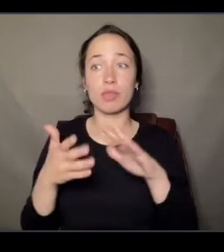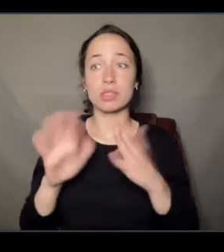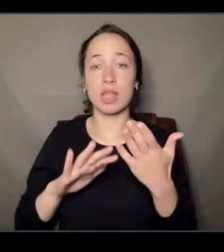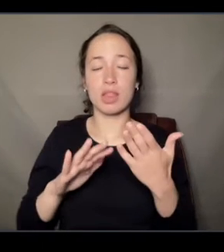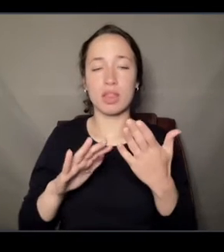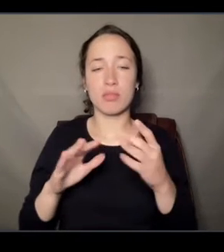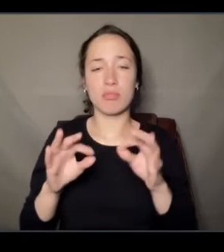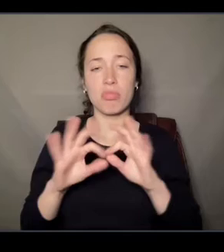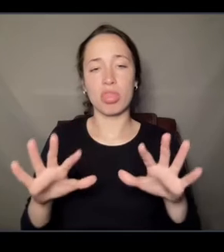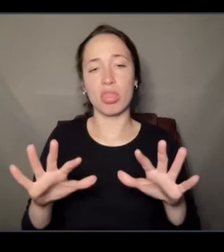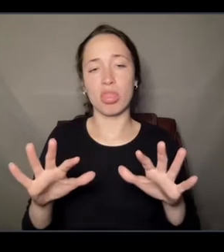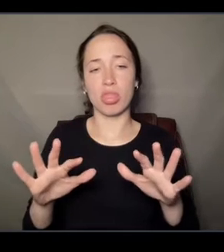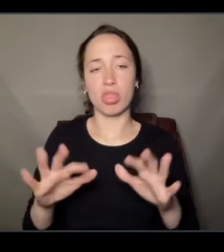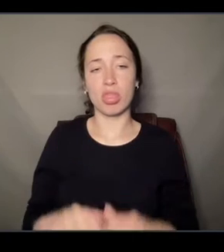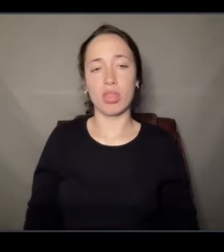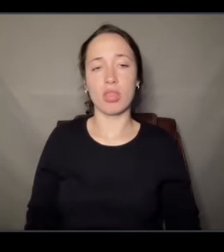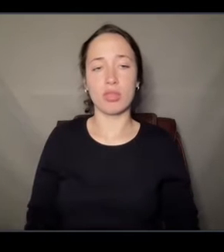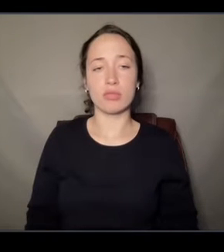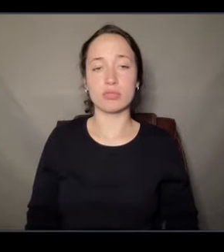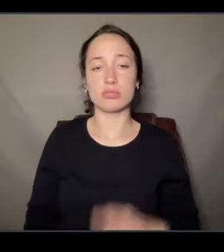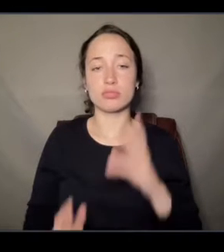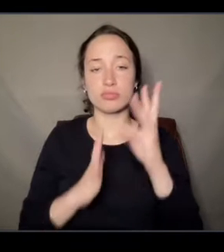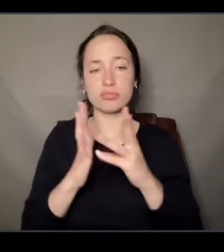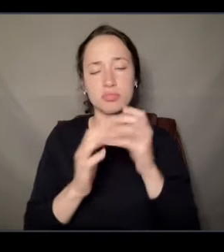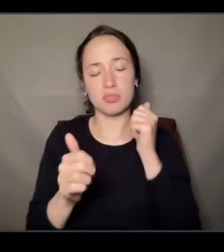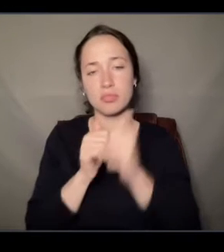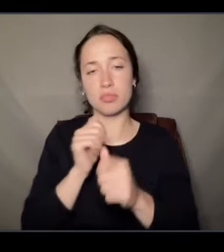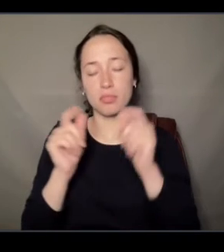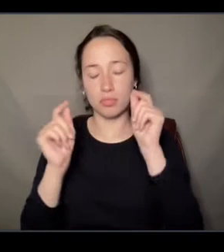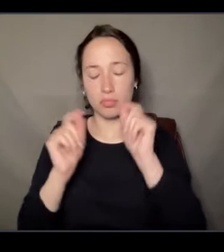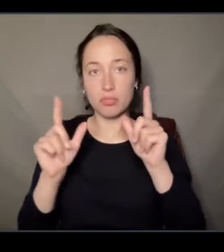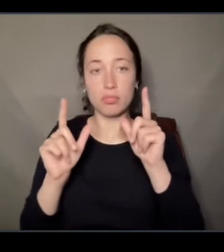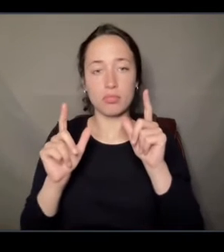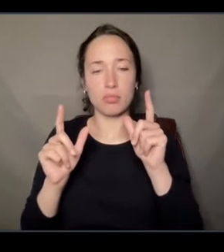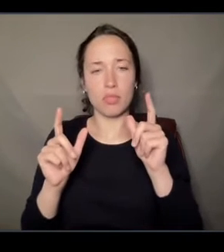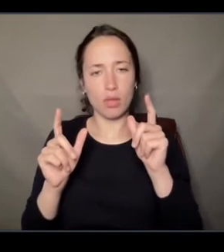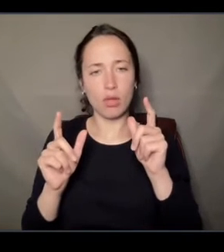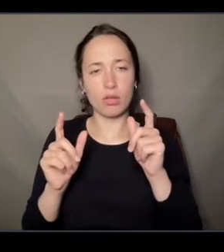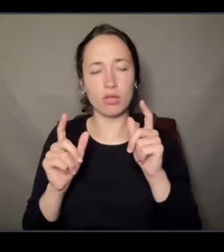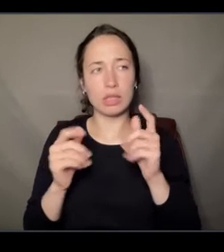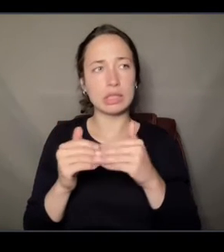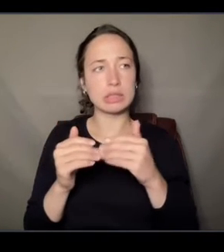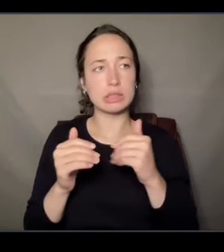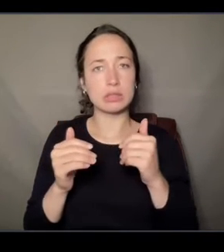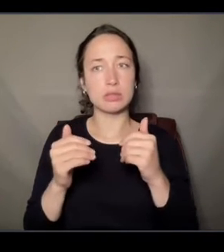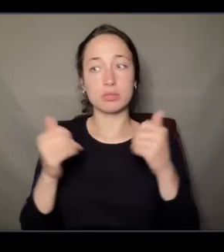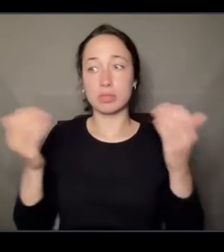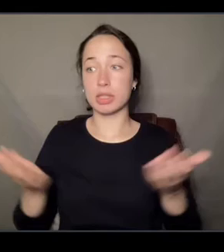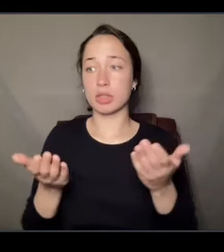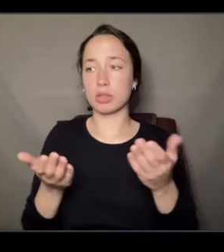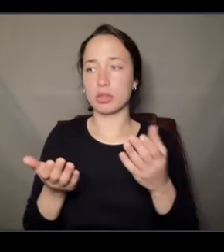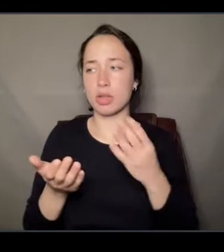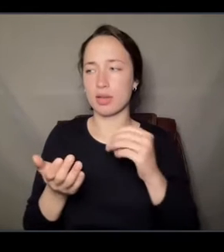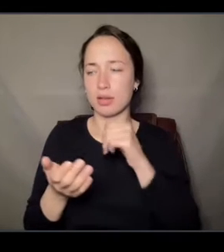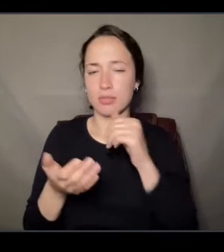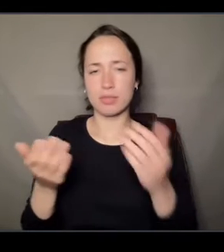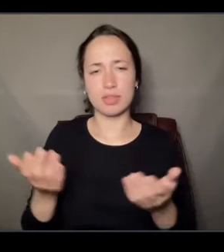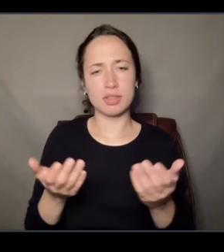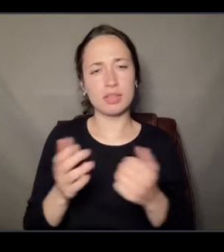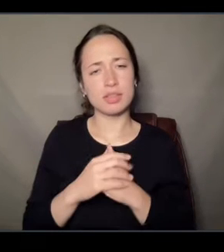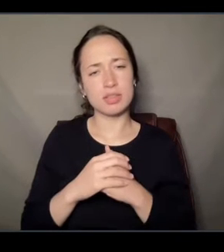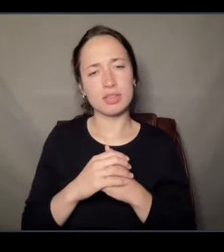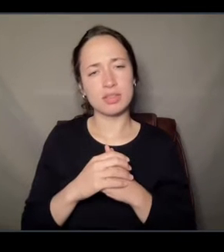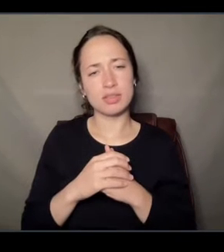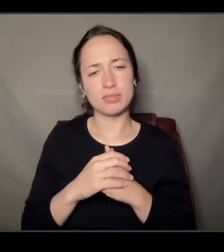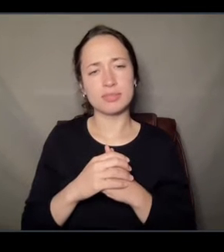lost my fear of death. About 6 hours had gone in a blink of an eye. It was that easy to be